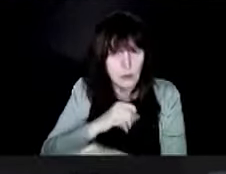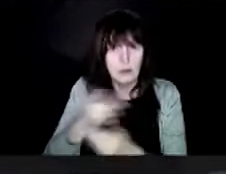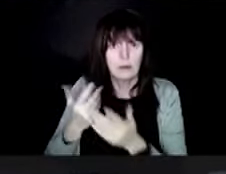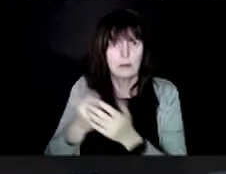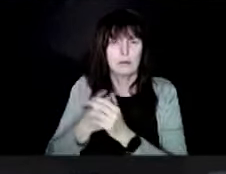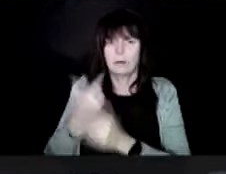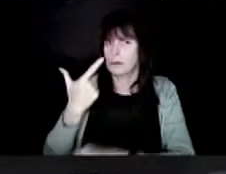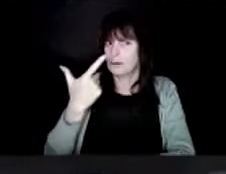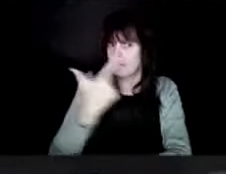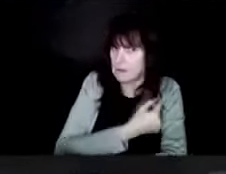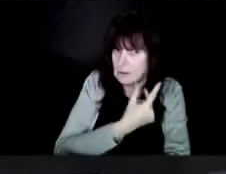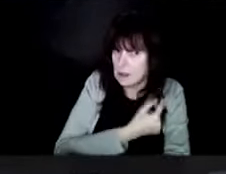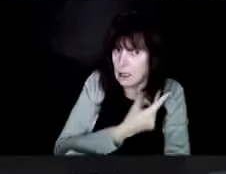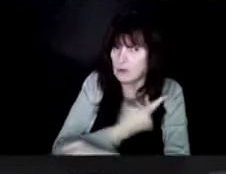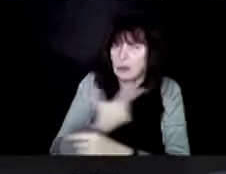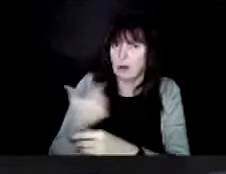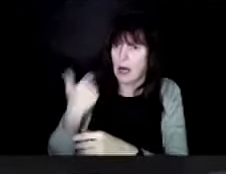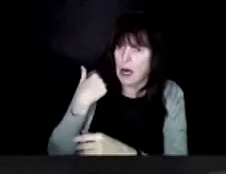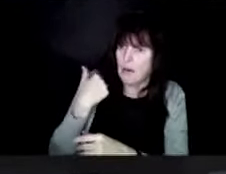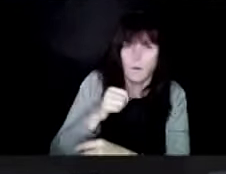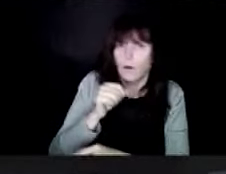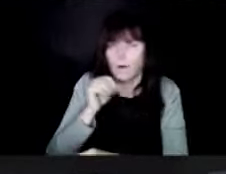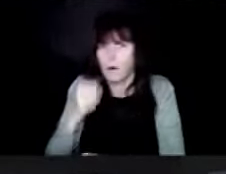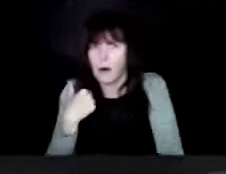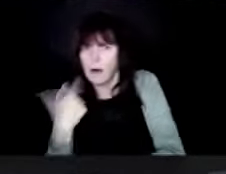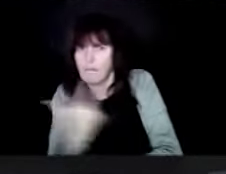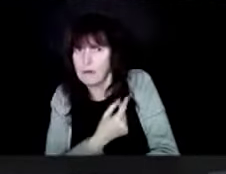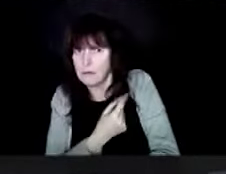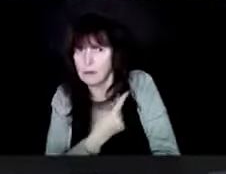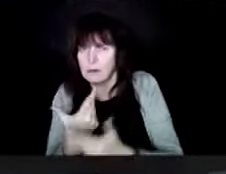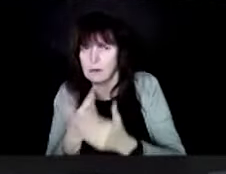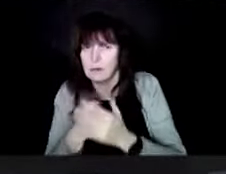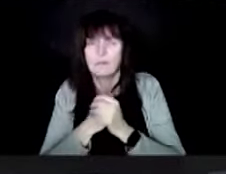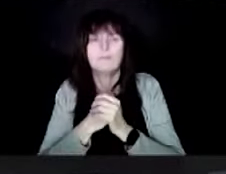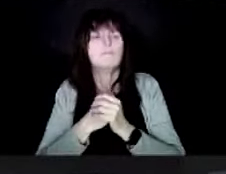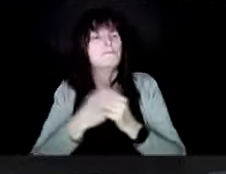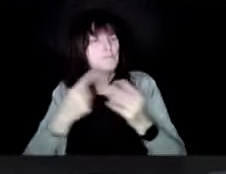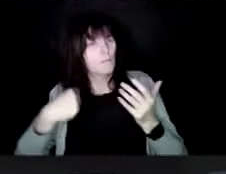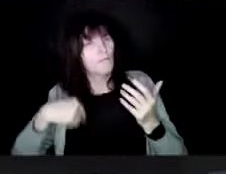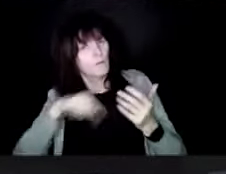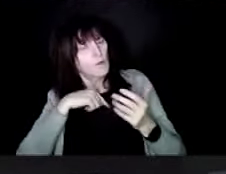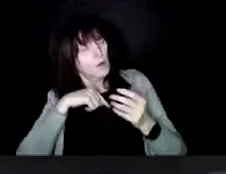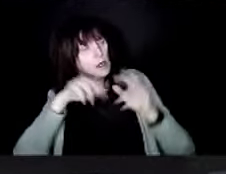to do the same analysis and get you the answers for the questions you just posed.